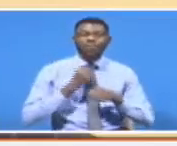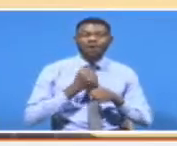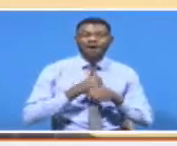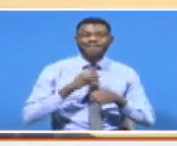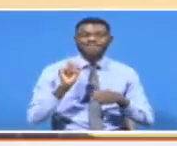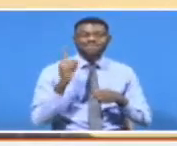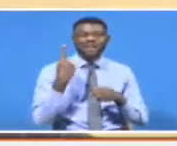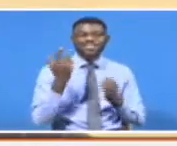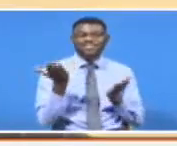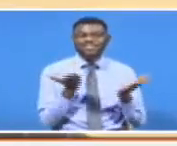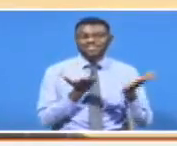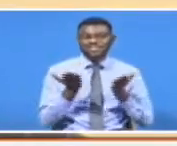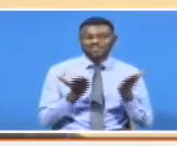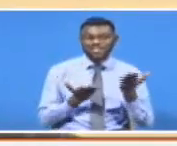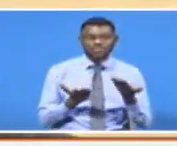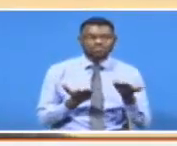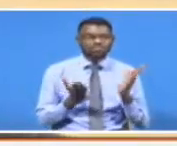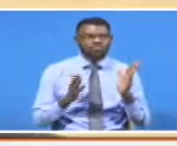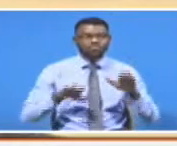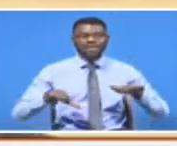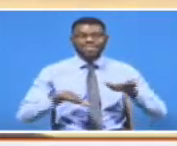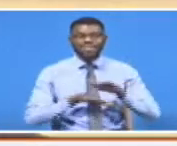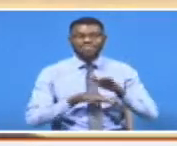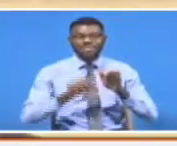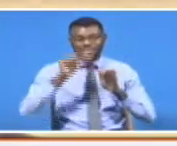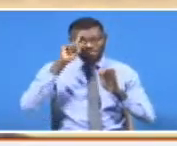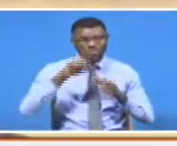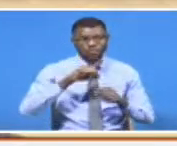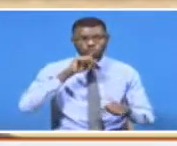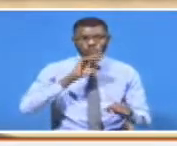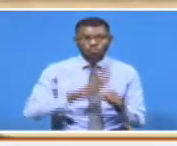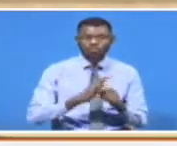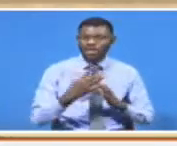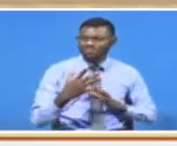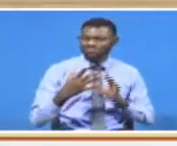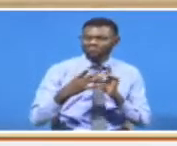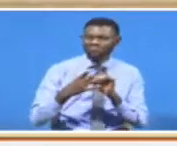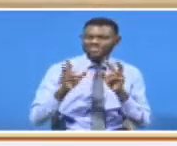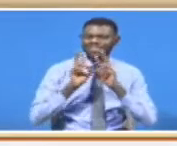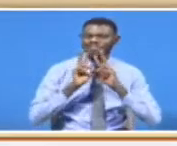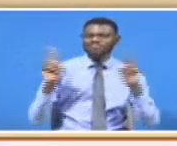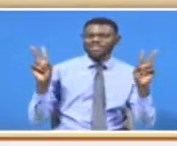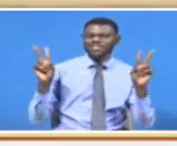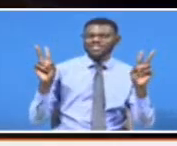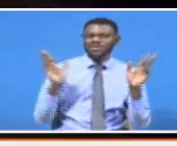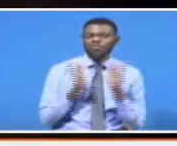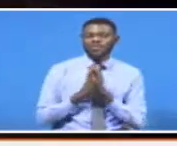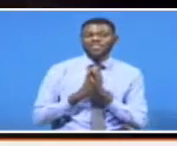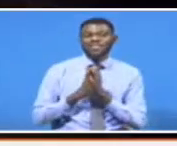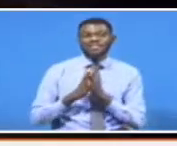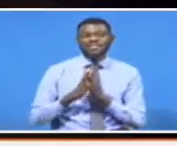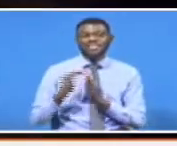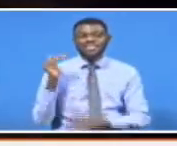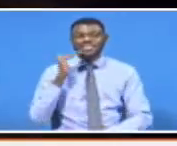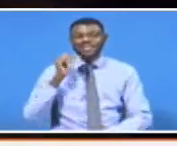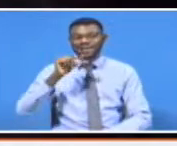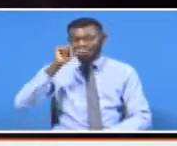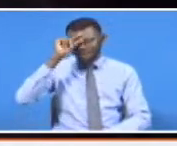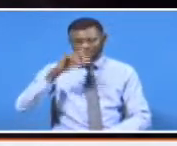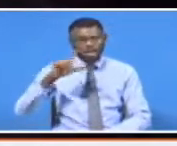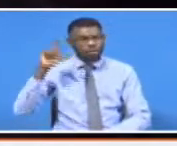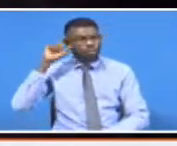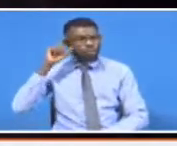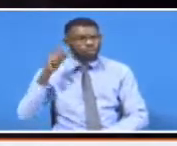to them. The elated deputy governor promising to mend fences with his boss, Siaya Governor James Orengo. We've never had